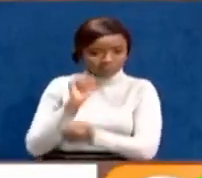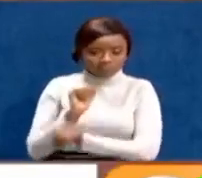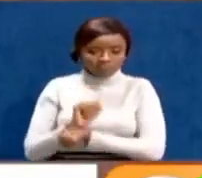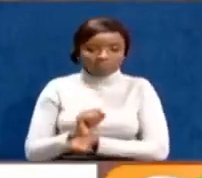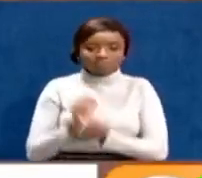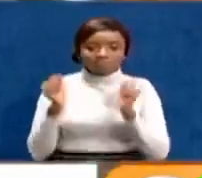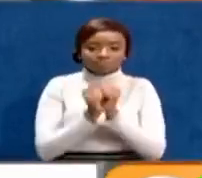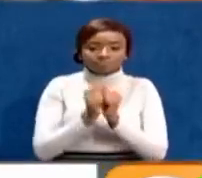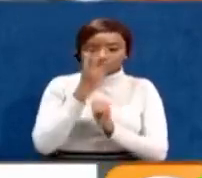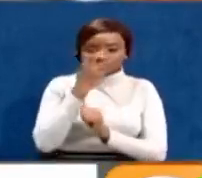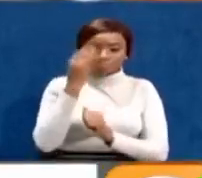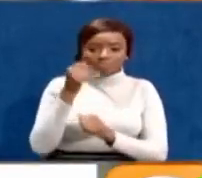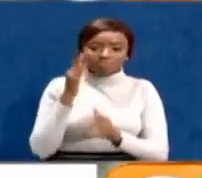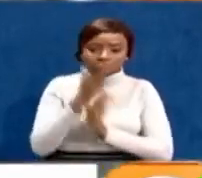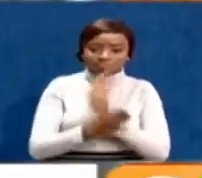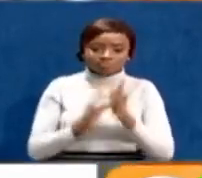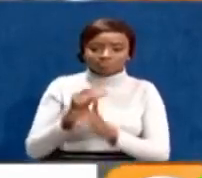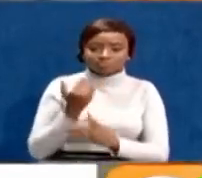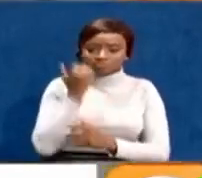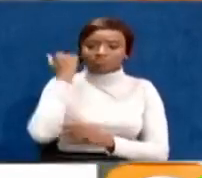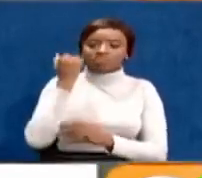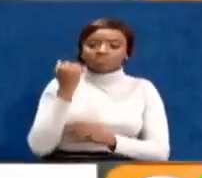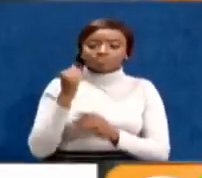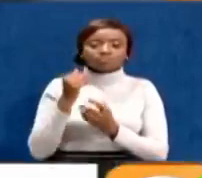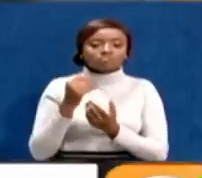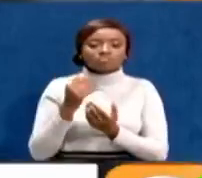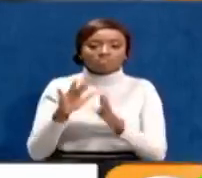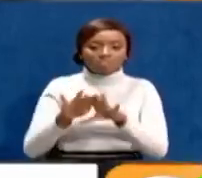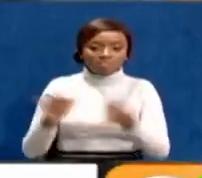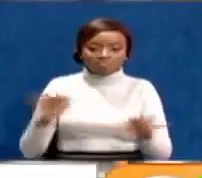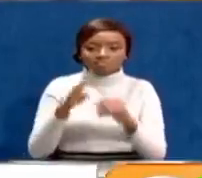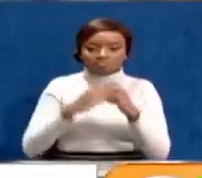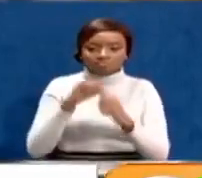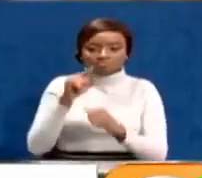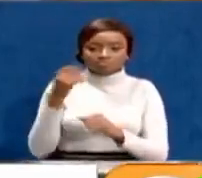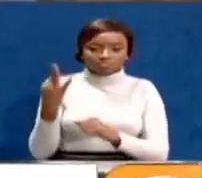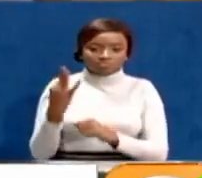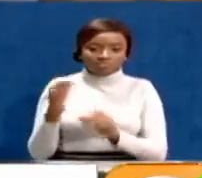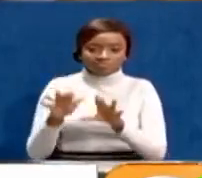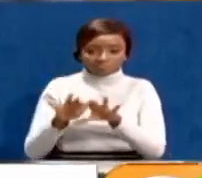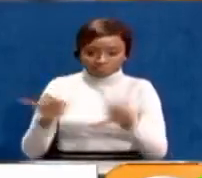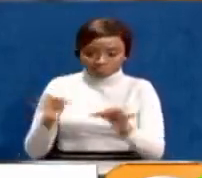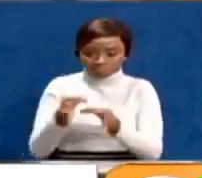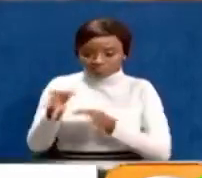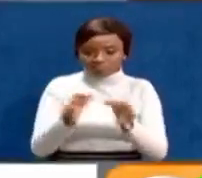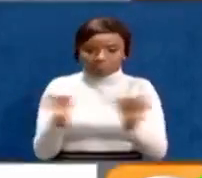conspiracy to defraud Miwani of 9.3 acres of land between 2007 and 2008.